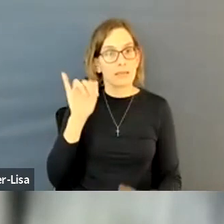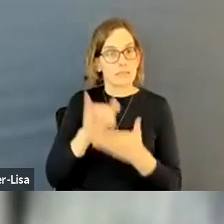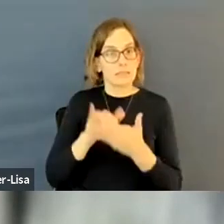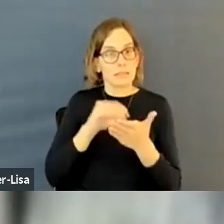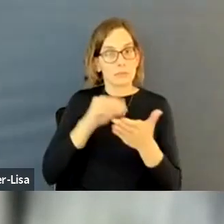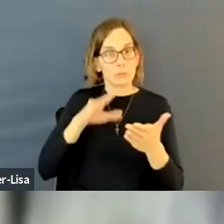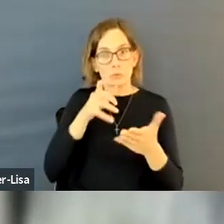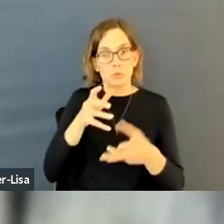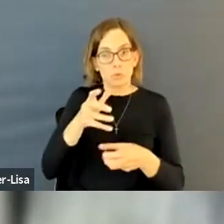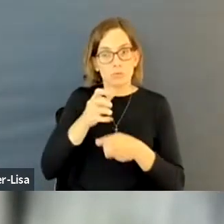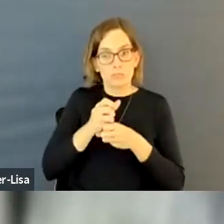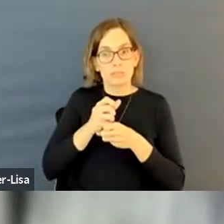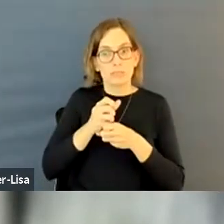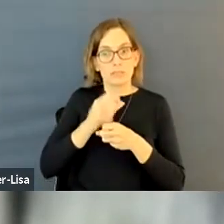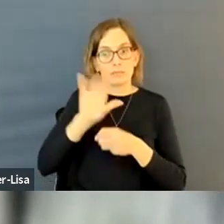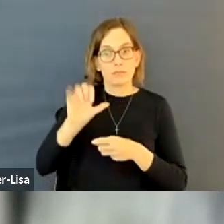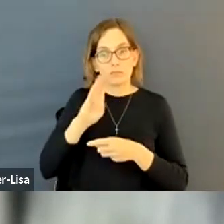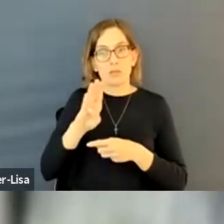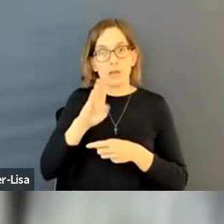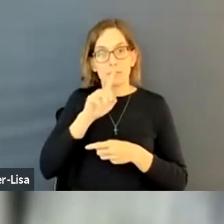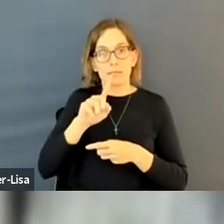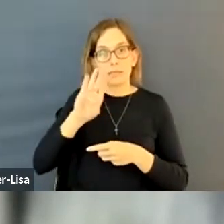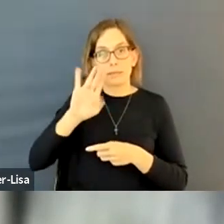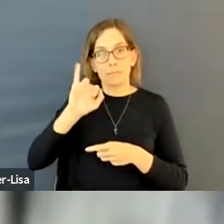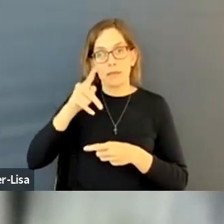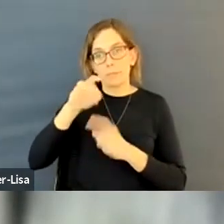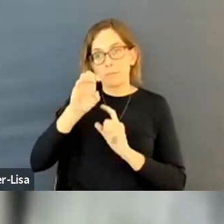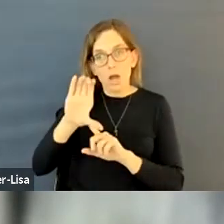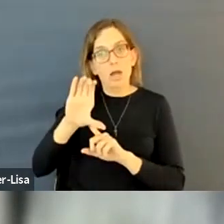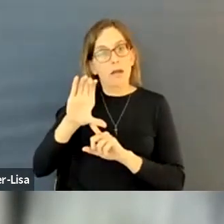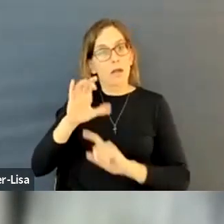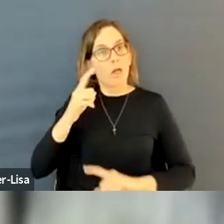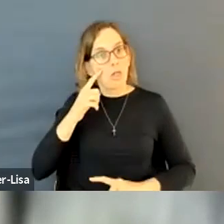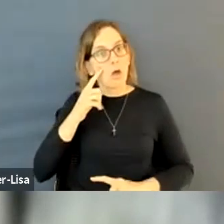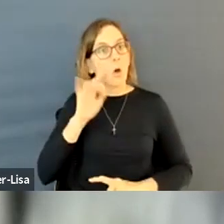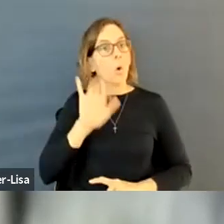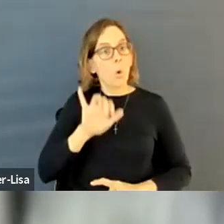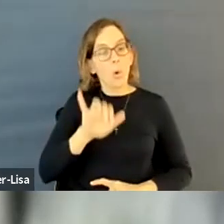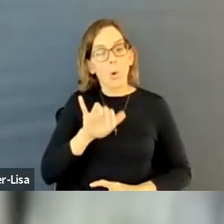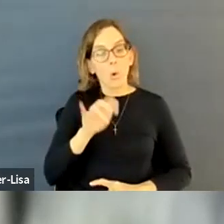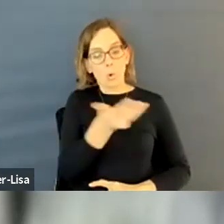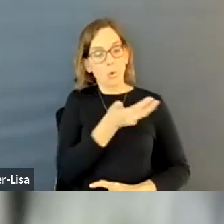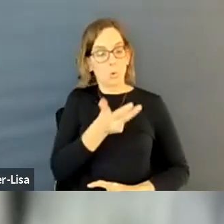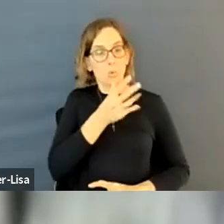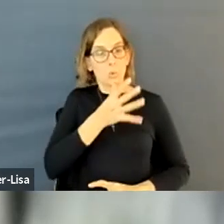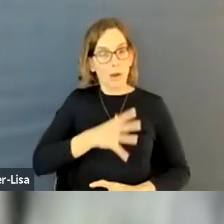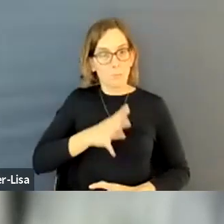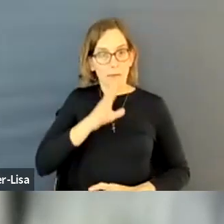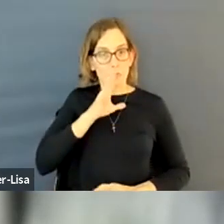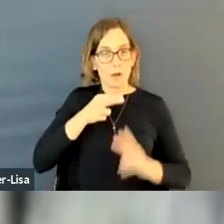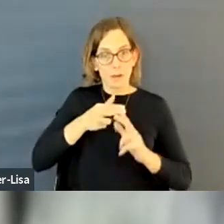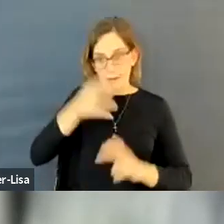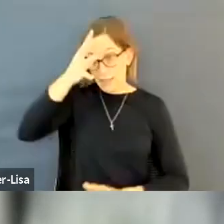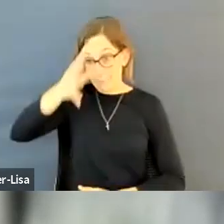the job was BIPOC, I felt as though it was women talking about males